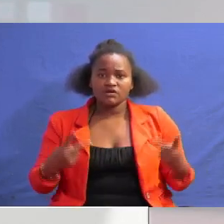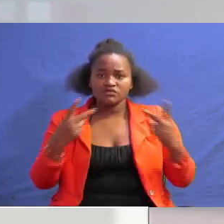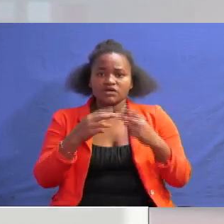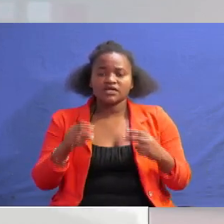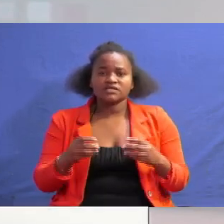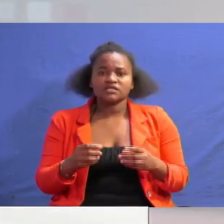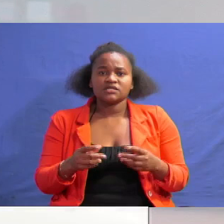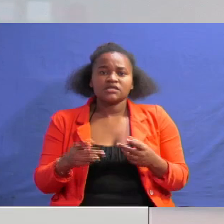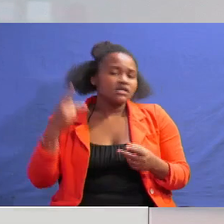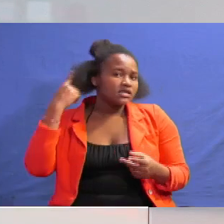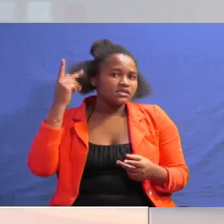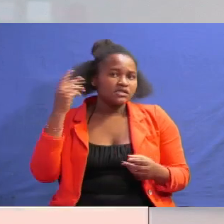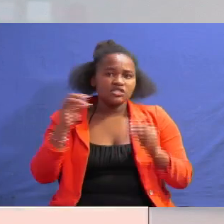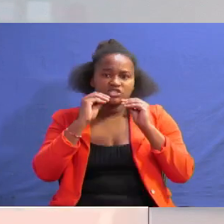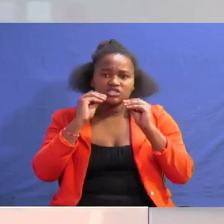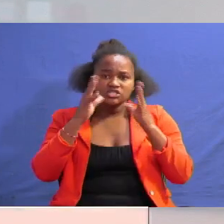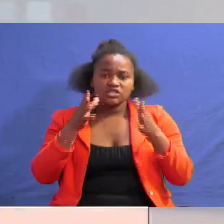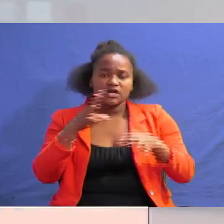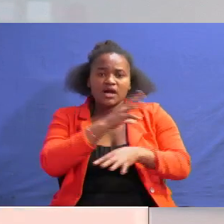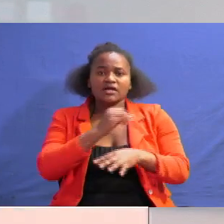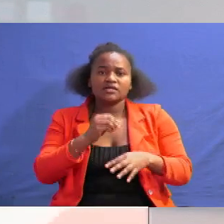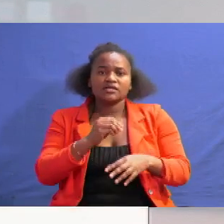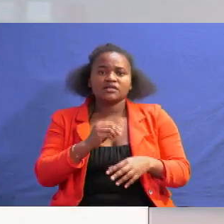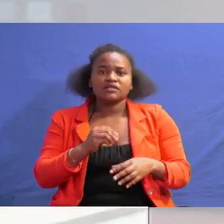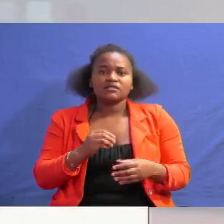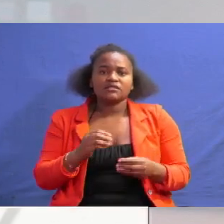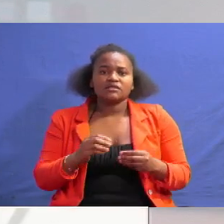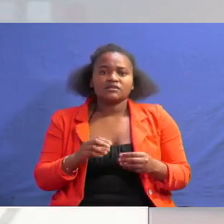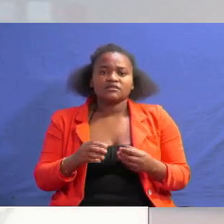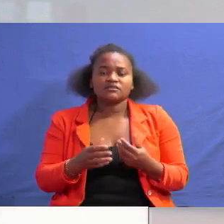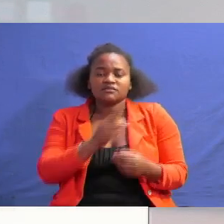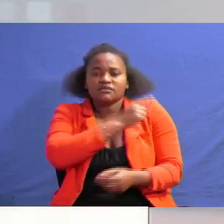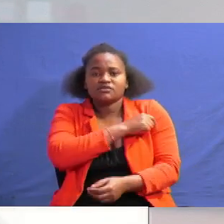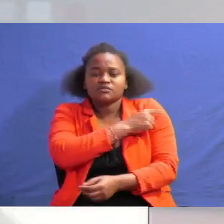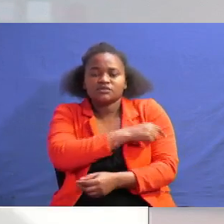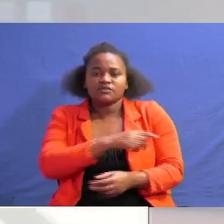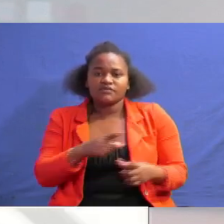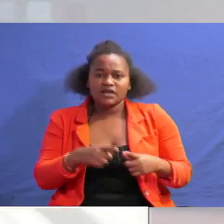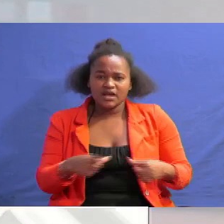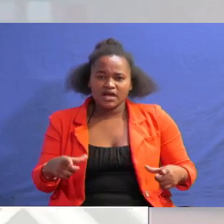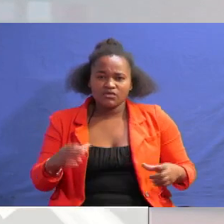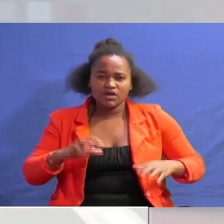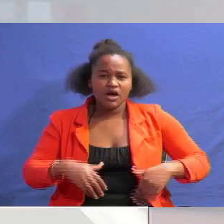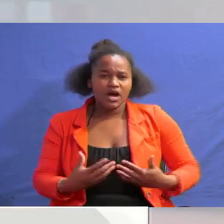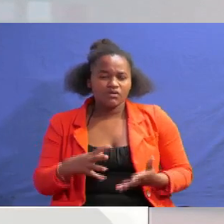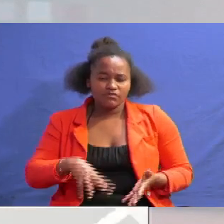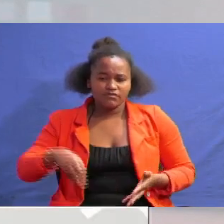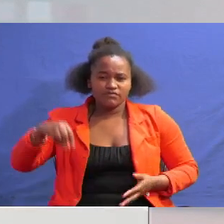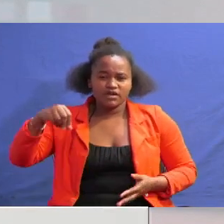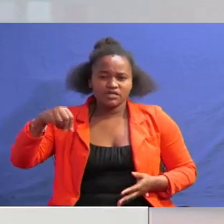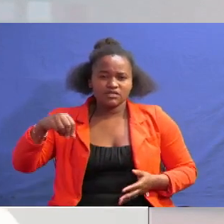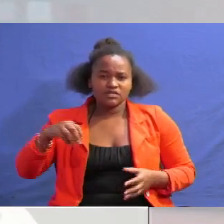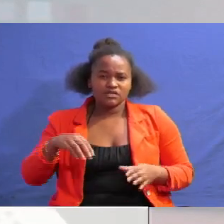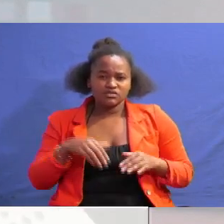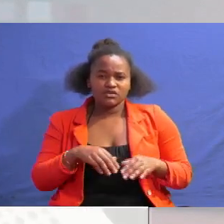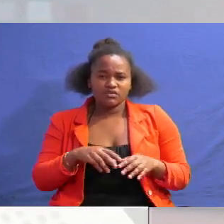Kisii Teaching and Referral Hospital by the Senate Committee on Health has shed light on astonishing findings regarding the